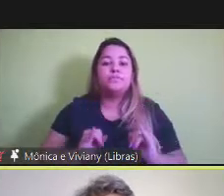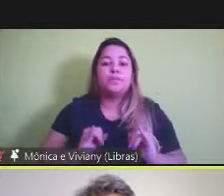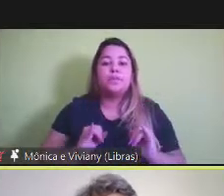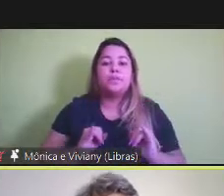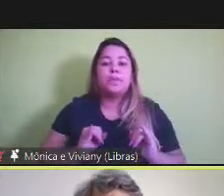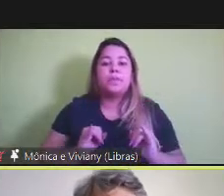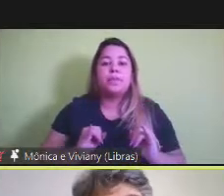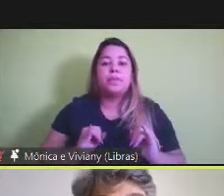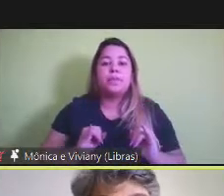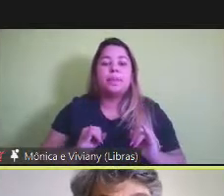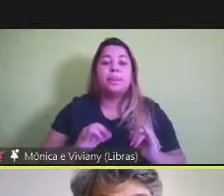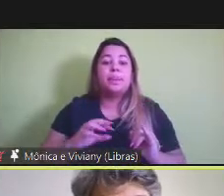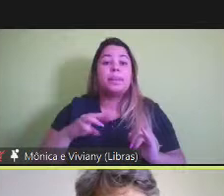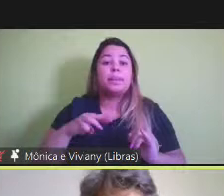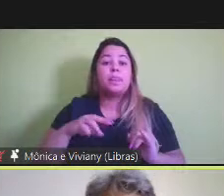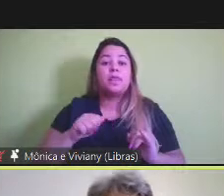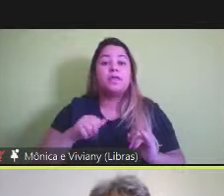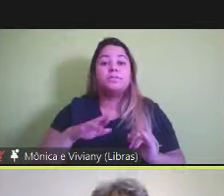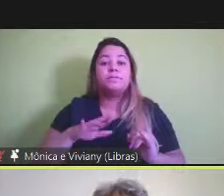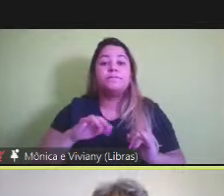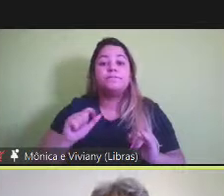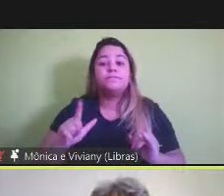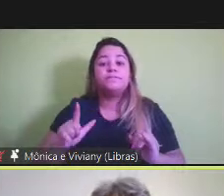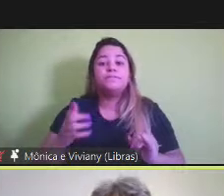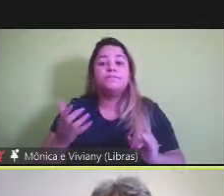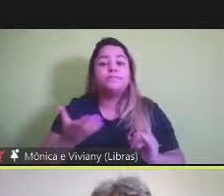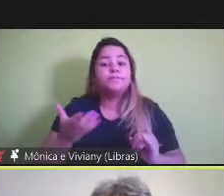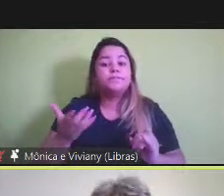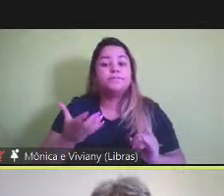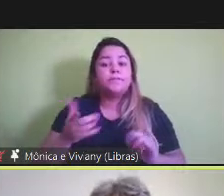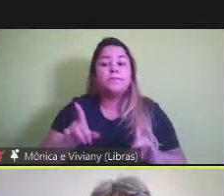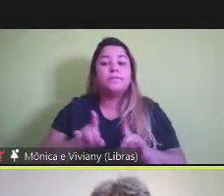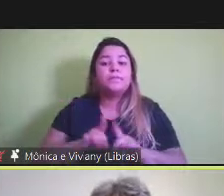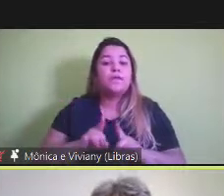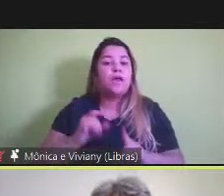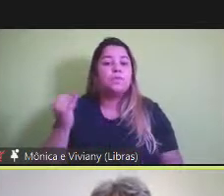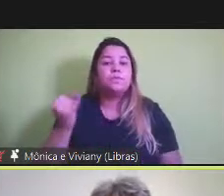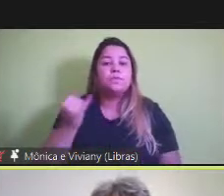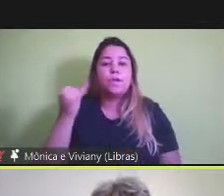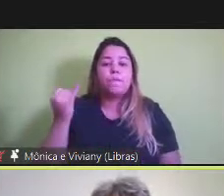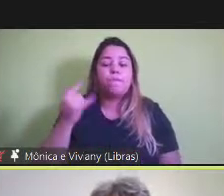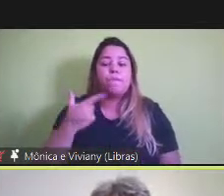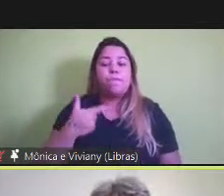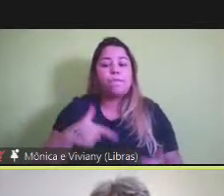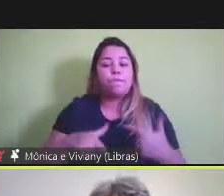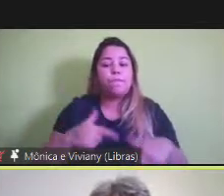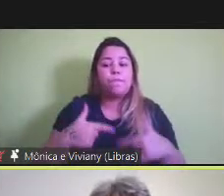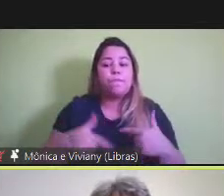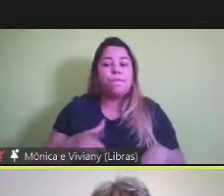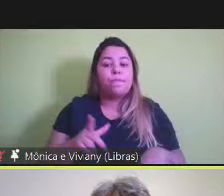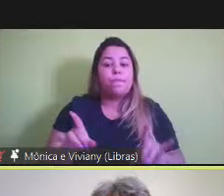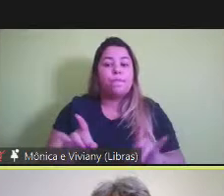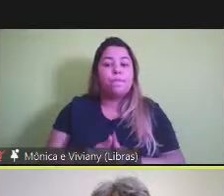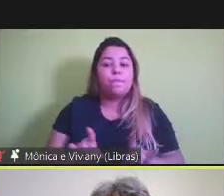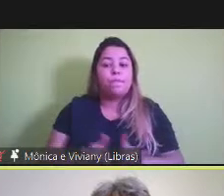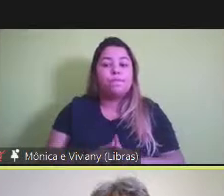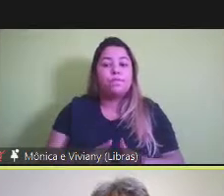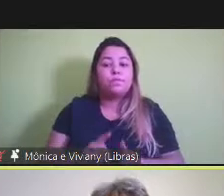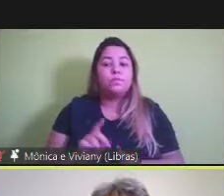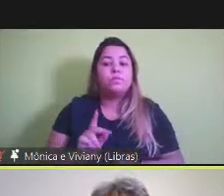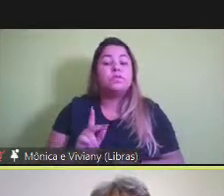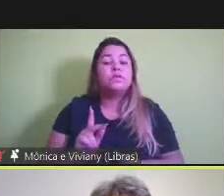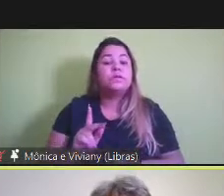That is an image of the material, but I'd like to highlight something important for us to work